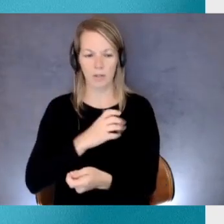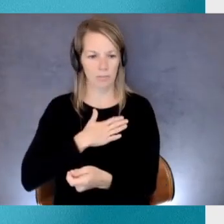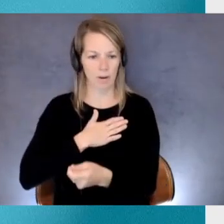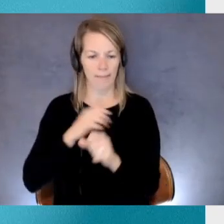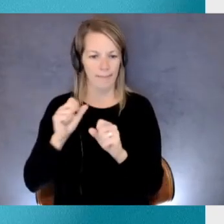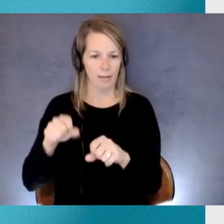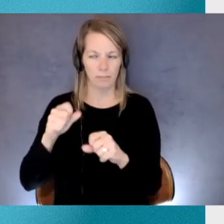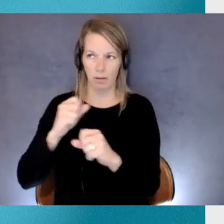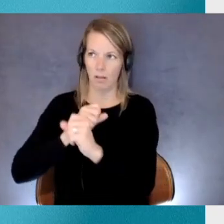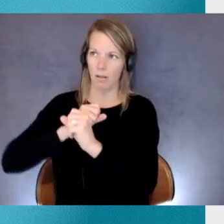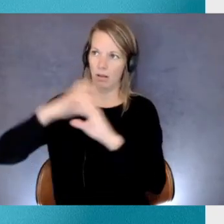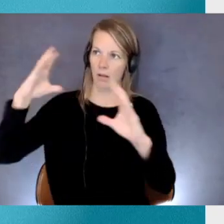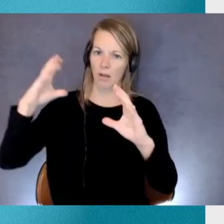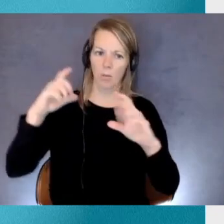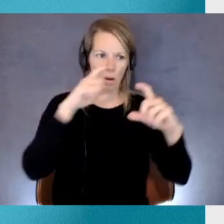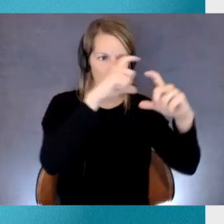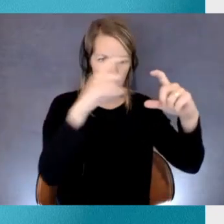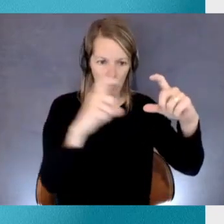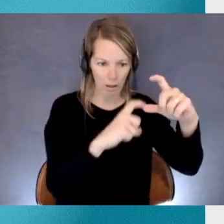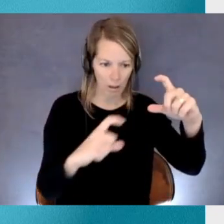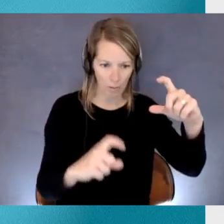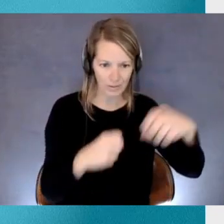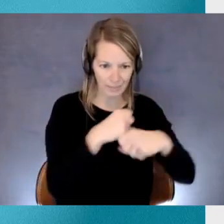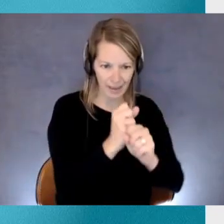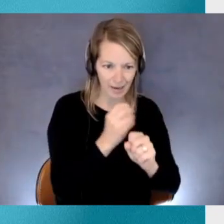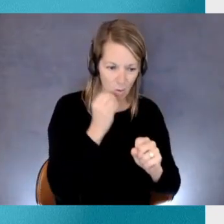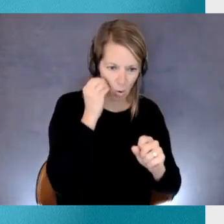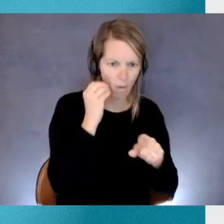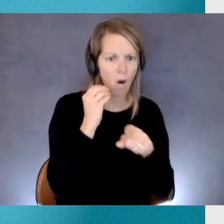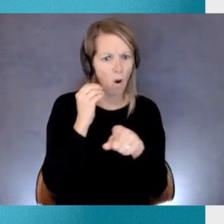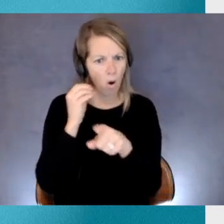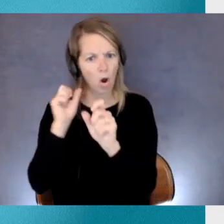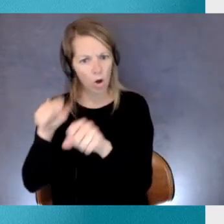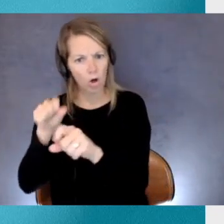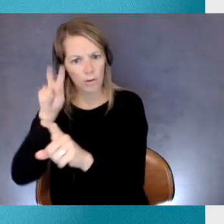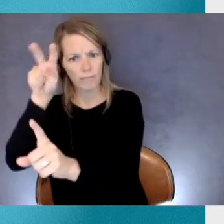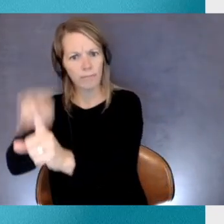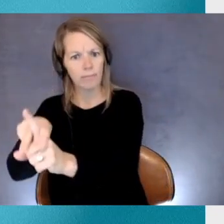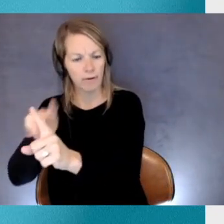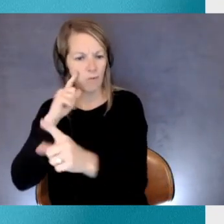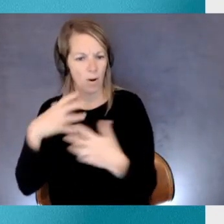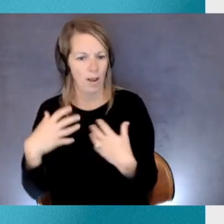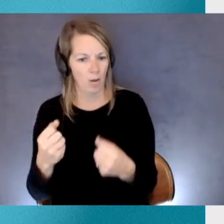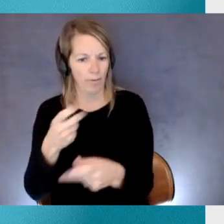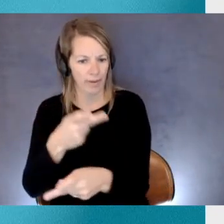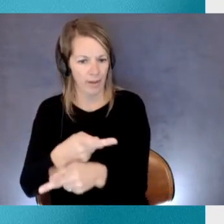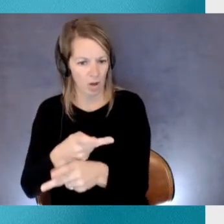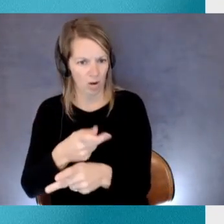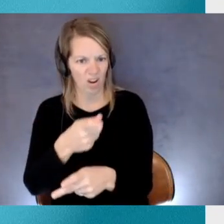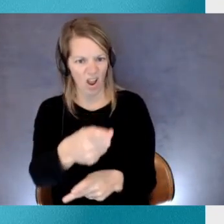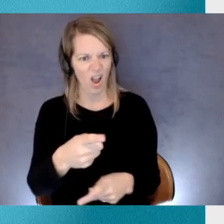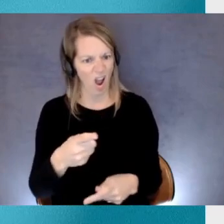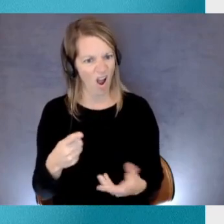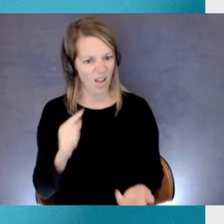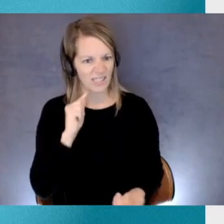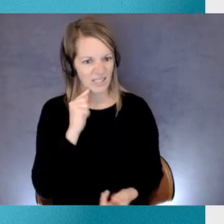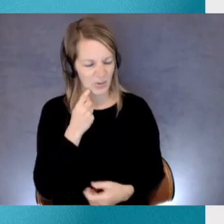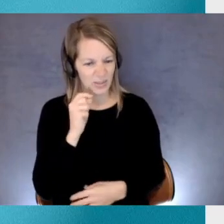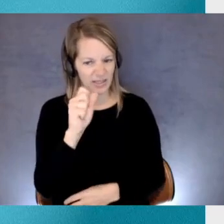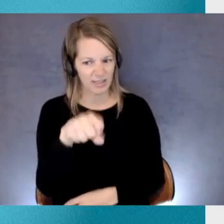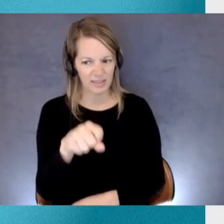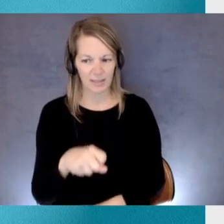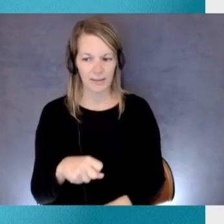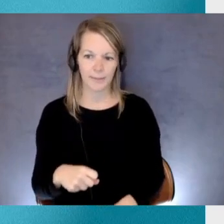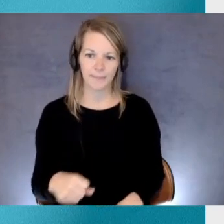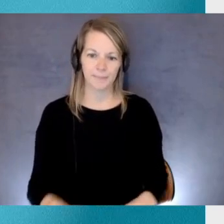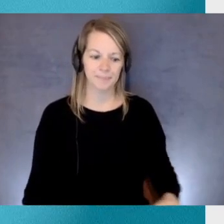I thought those little comics I was making at home could do in healthcare. This is what made me take it seriously. And I want